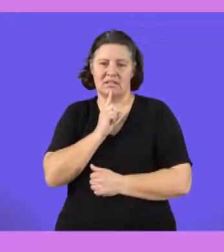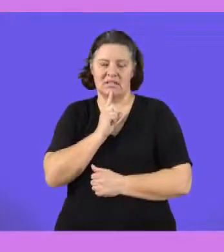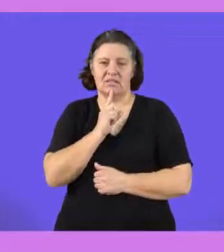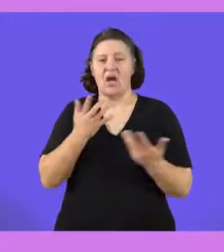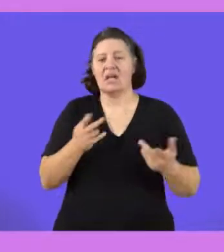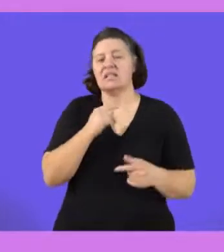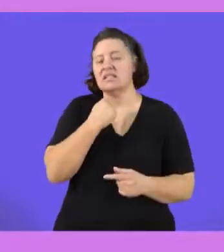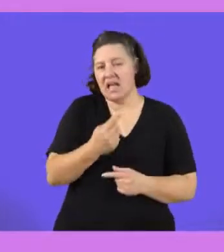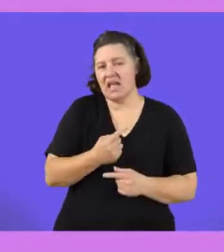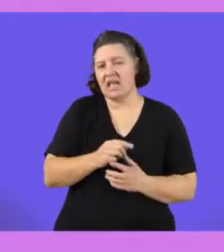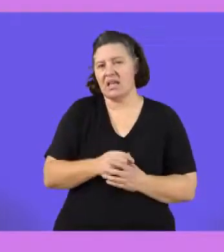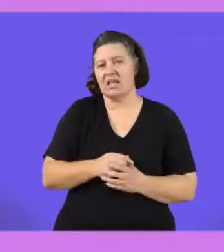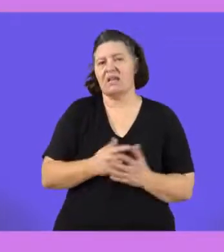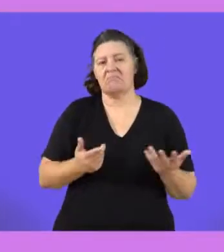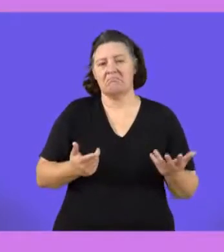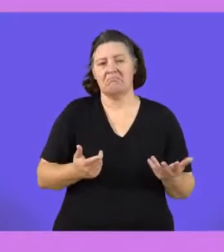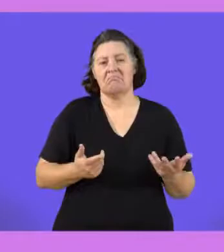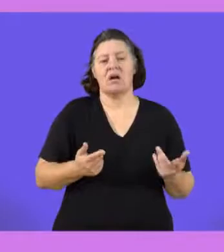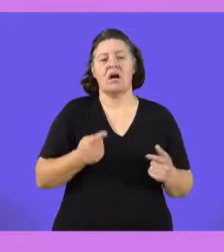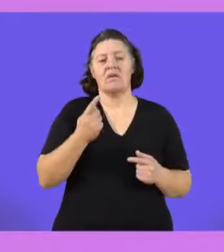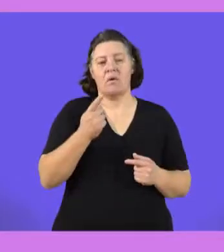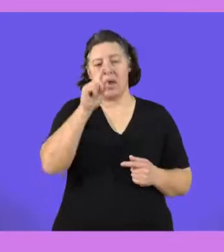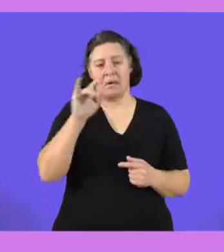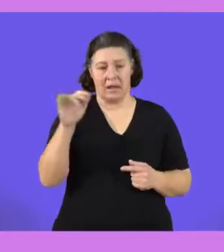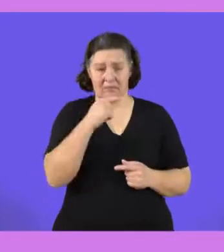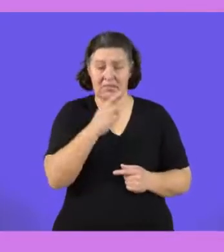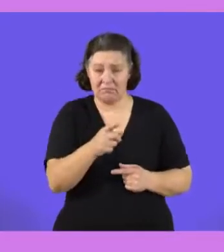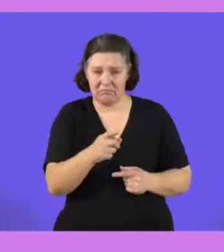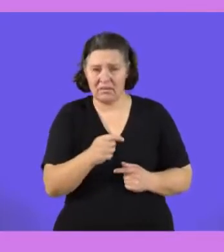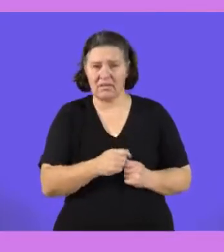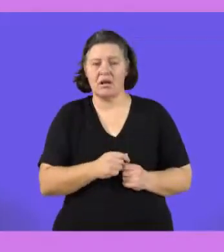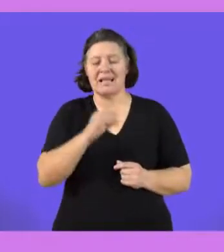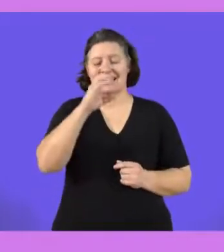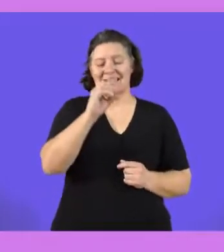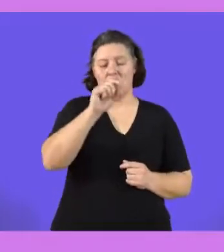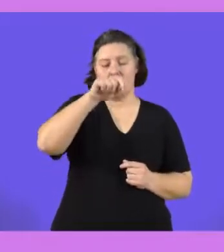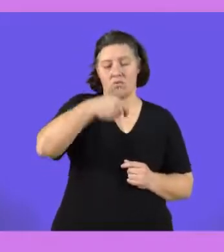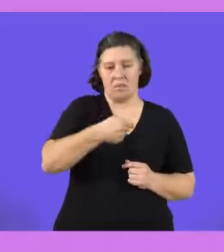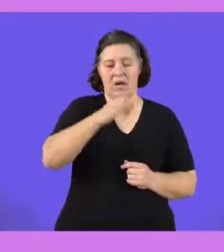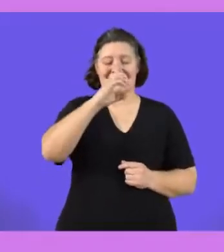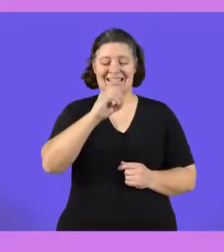this method I can also say divide by a million, and that will give us an answer of